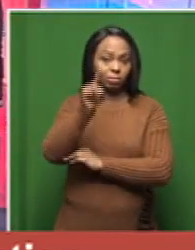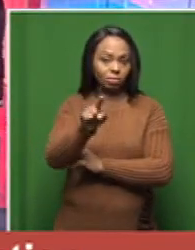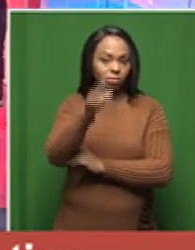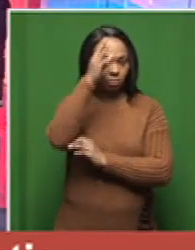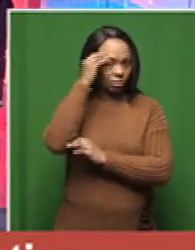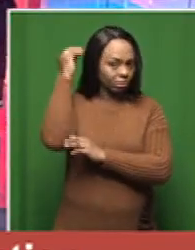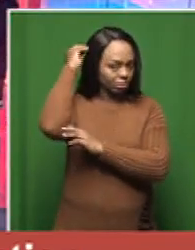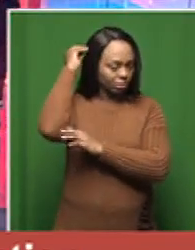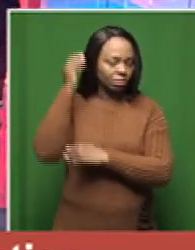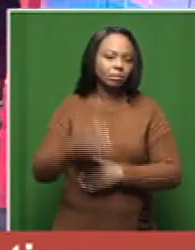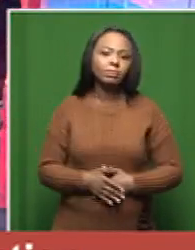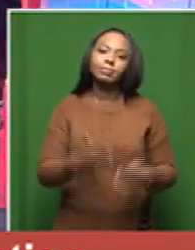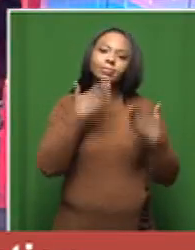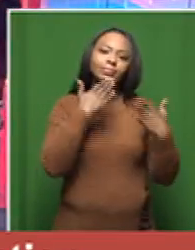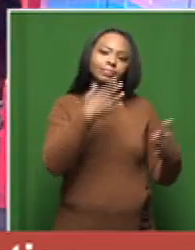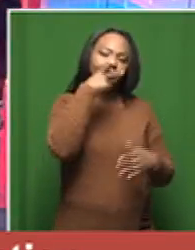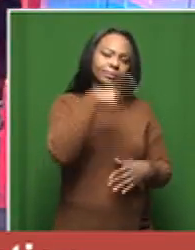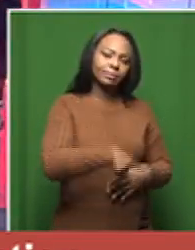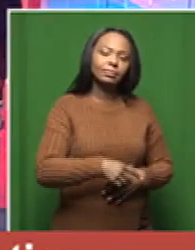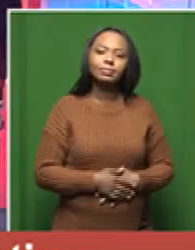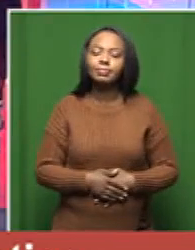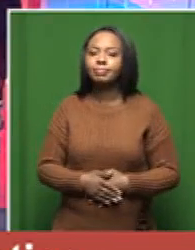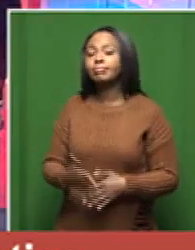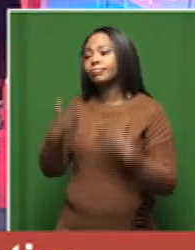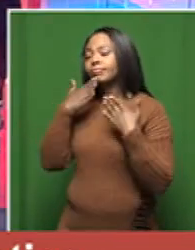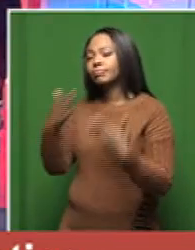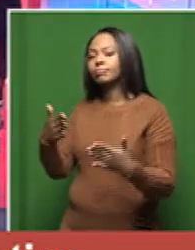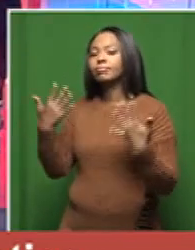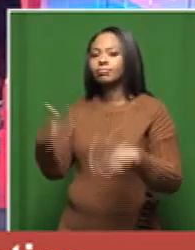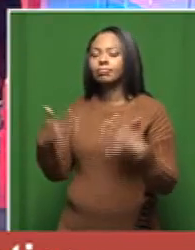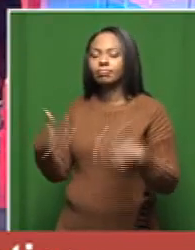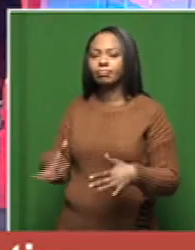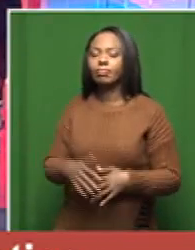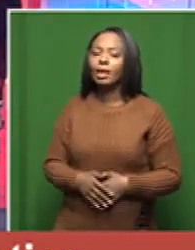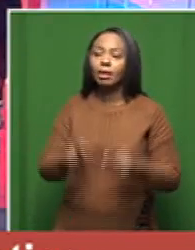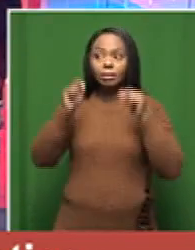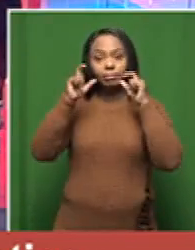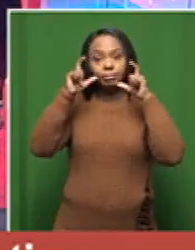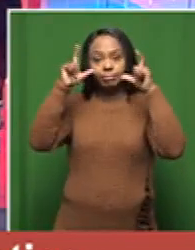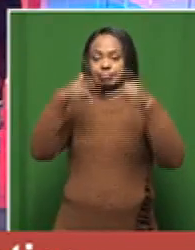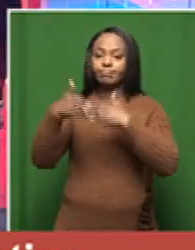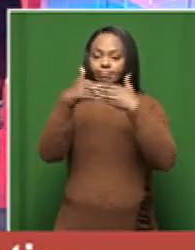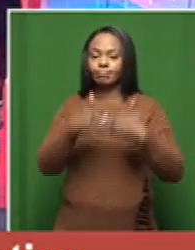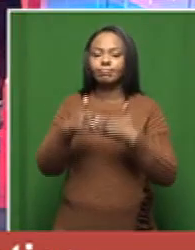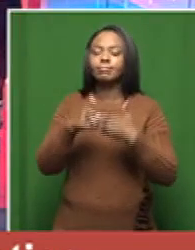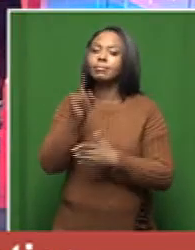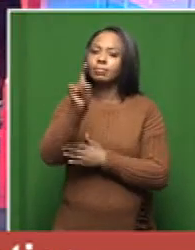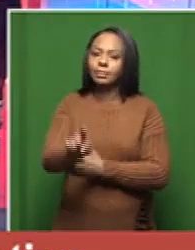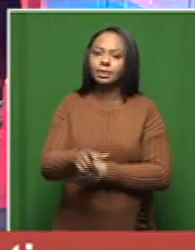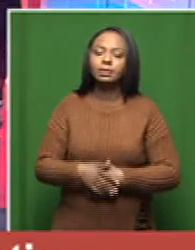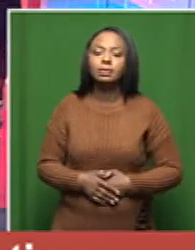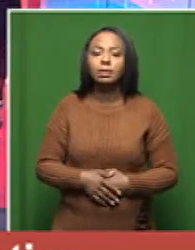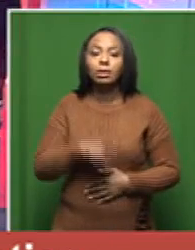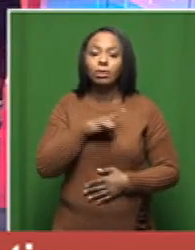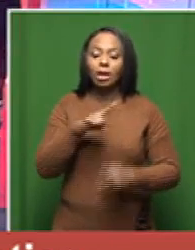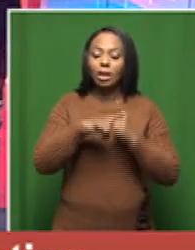much, and back to you, Peter. Thanks so much. And I guess we just have to be vigilant. I think even more so at this stage, because